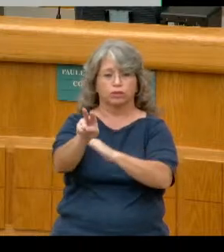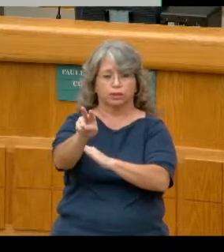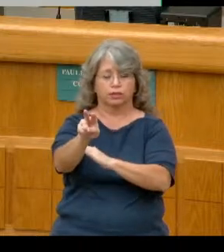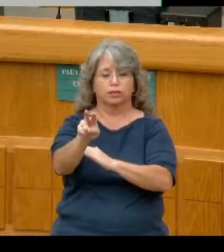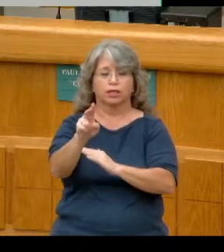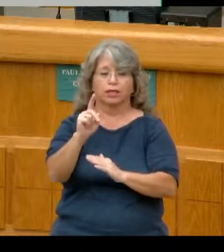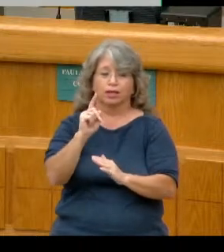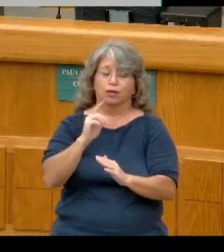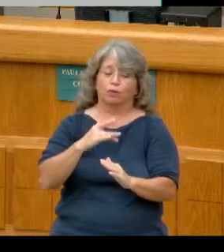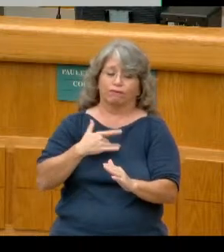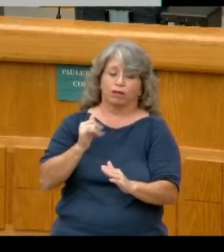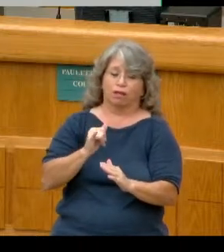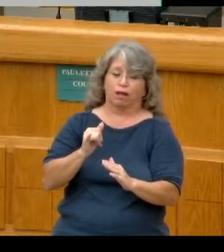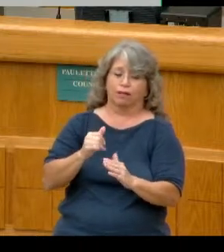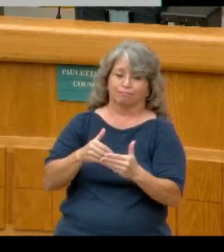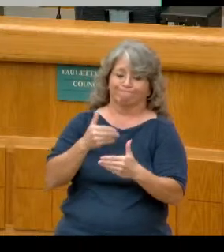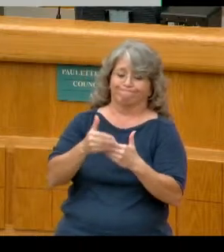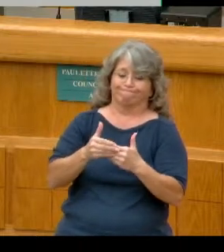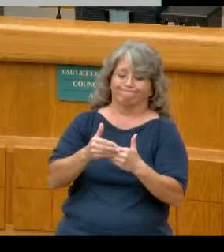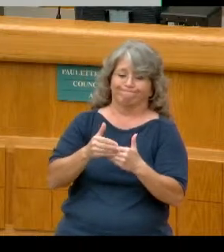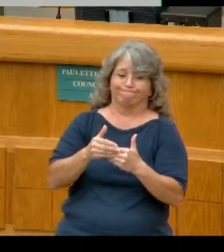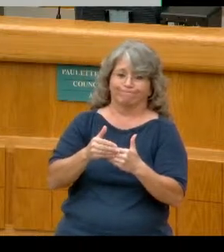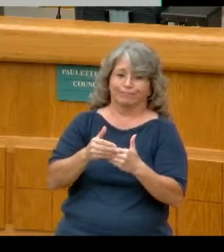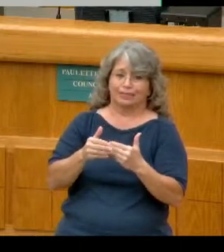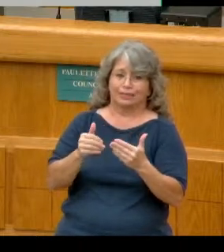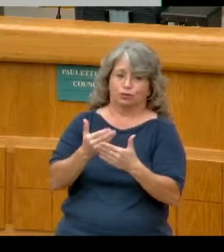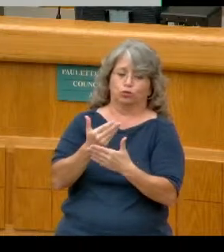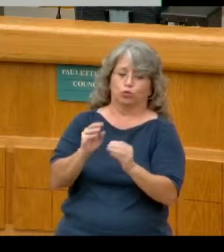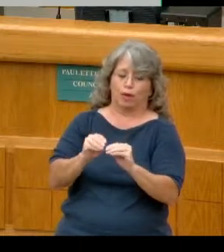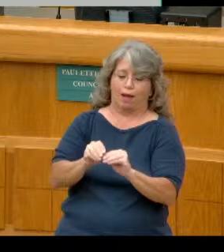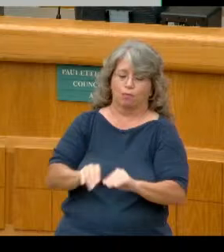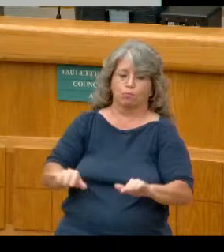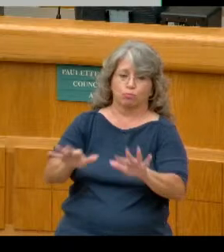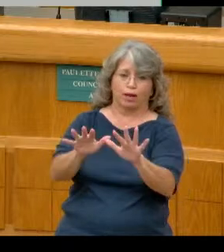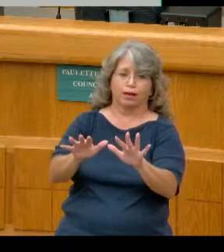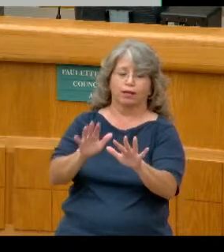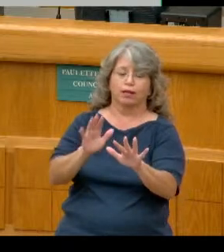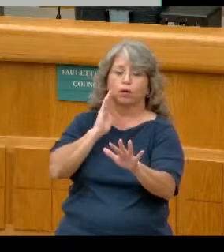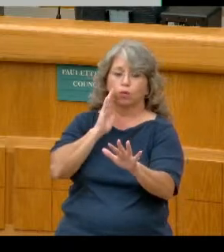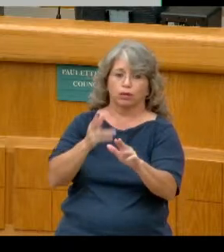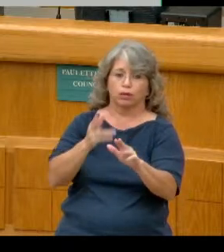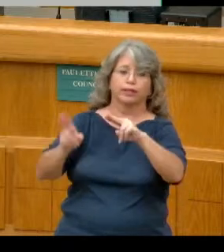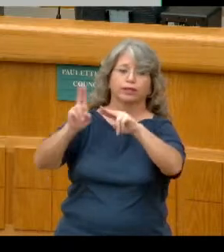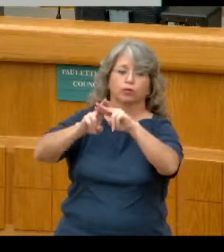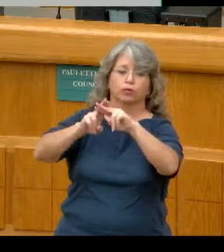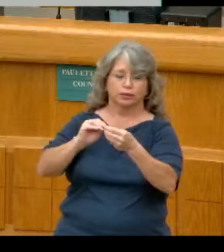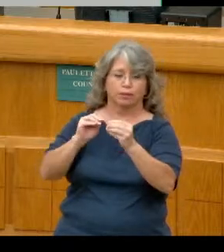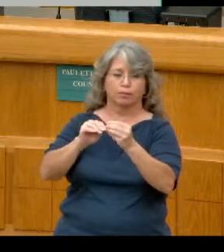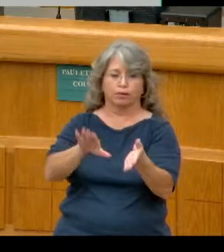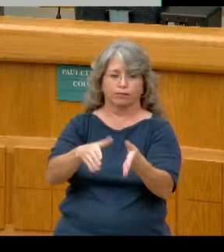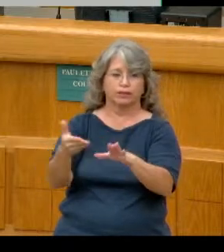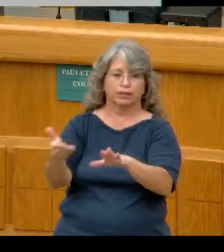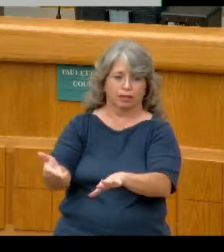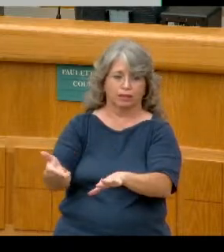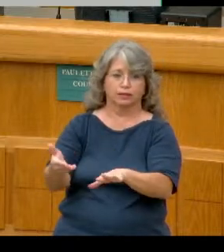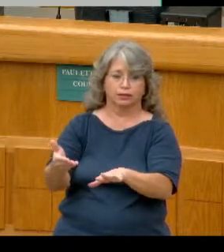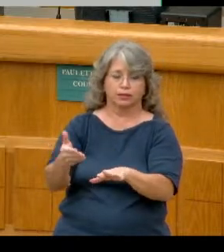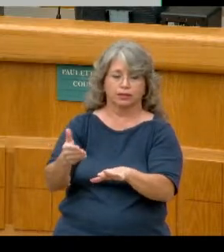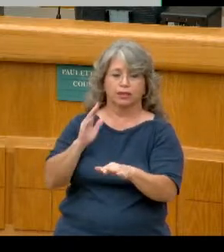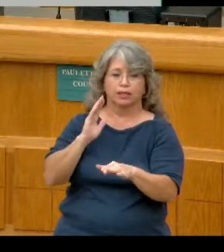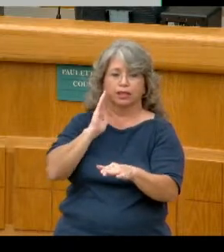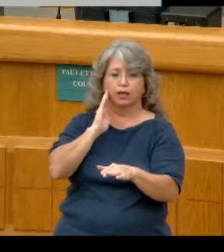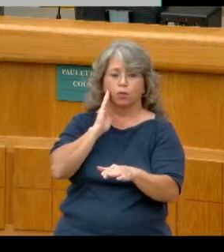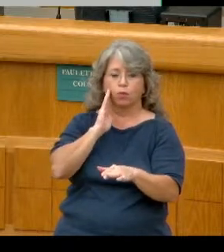should progress the way is predicted right now based upon that transmission rate of 1.9. They'll peak around